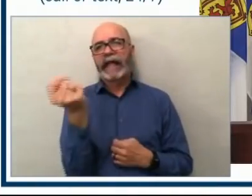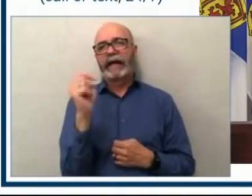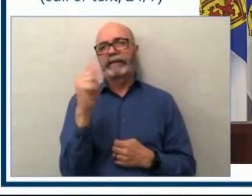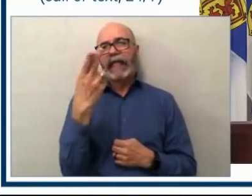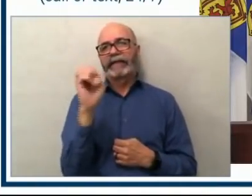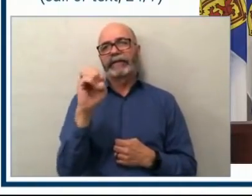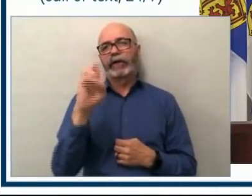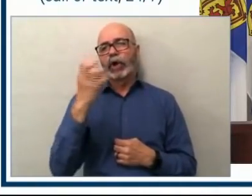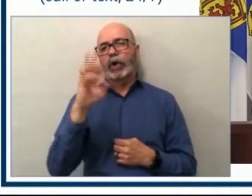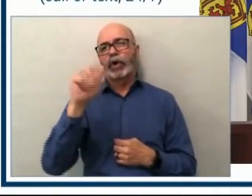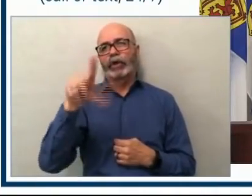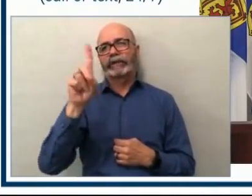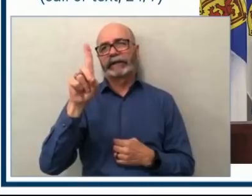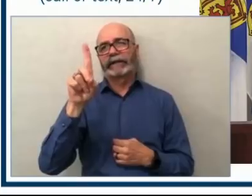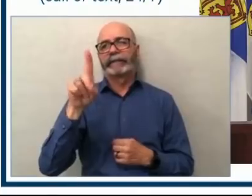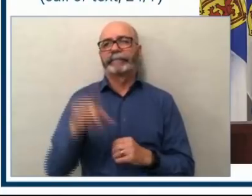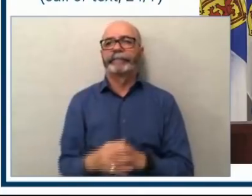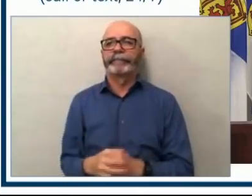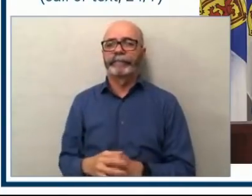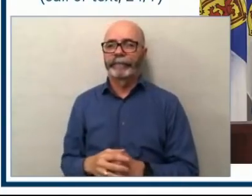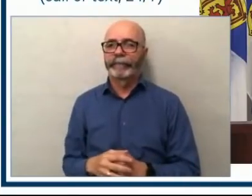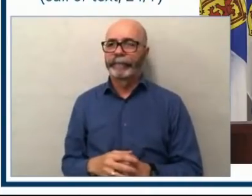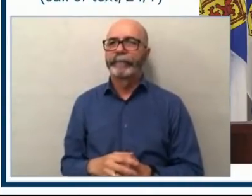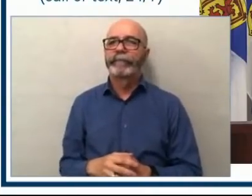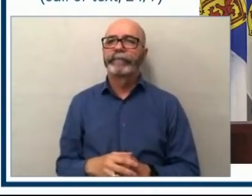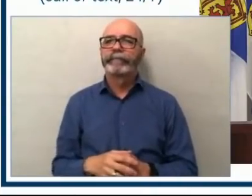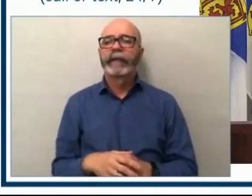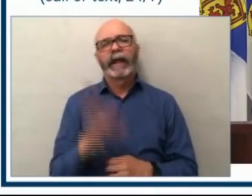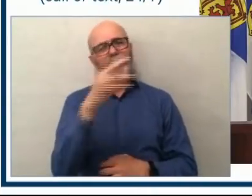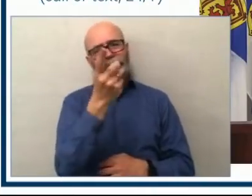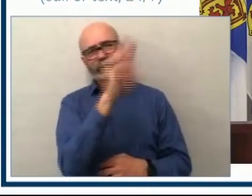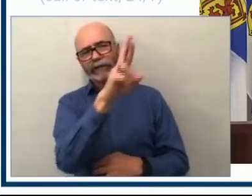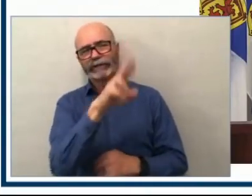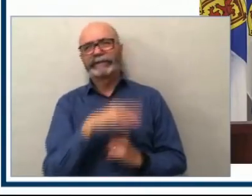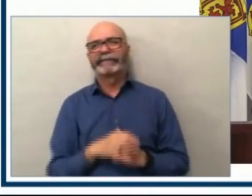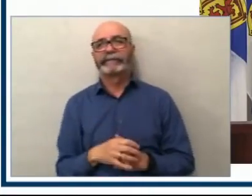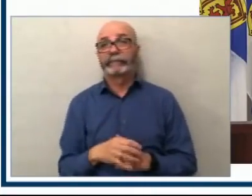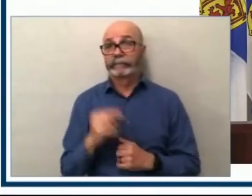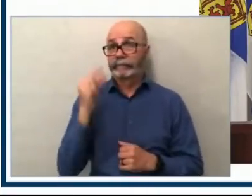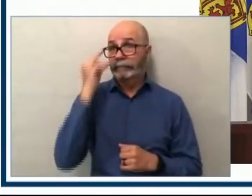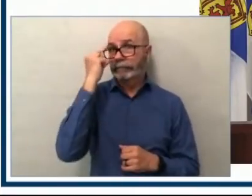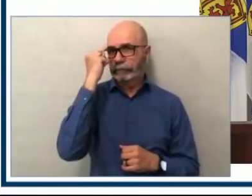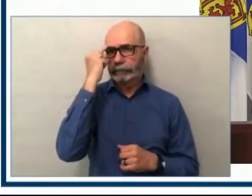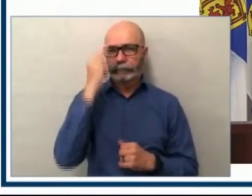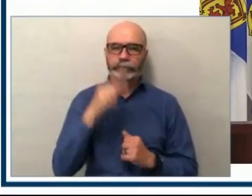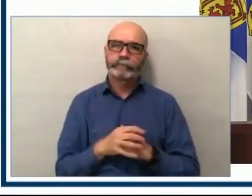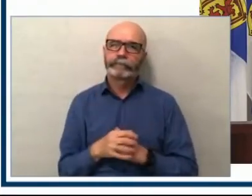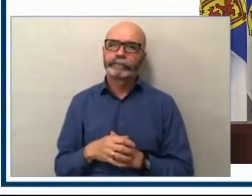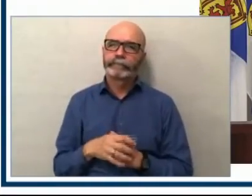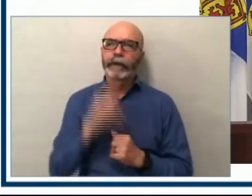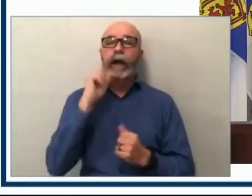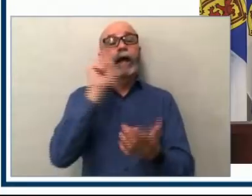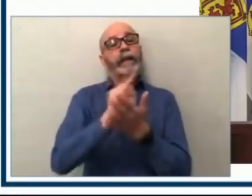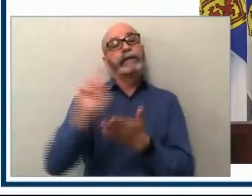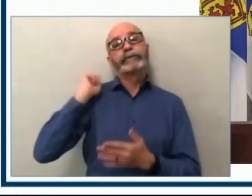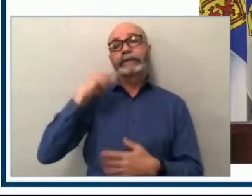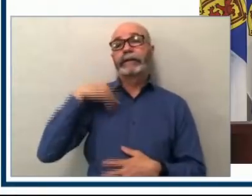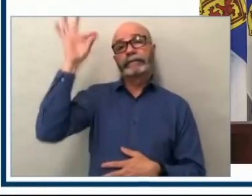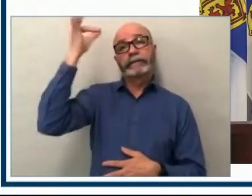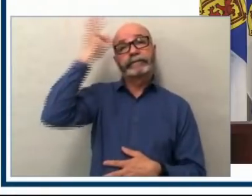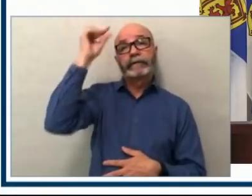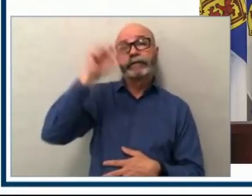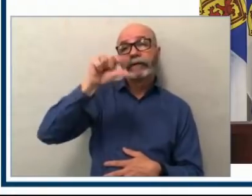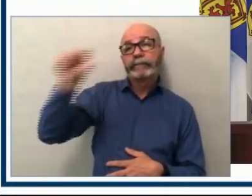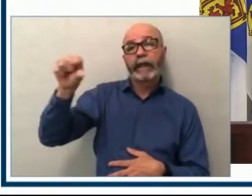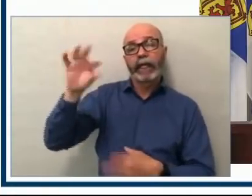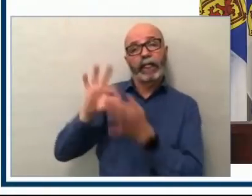Good afternoon. Dr. Strang, you mentioned last week that the federal government is looking into